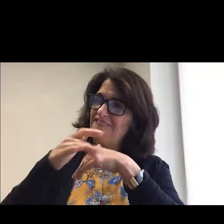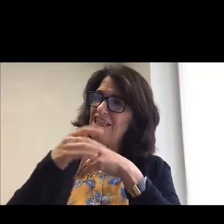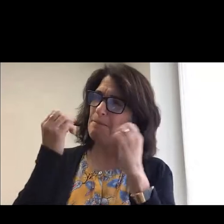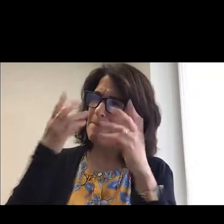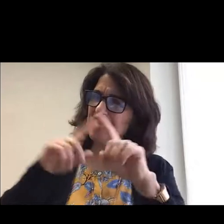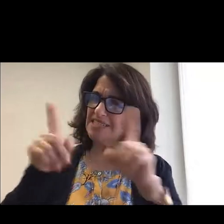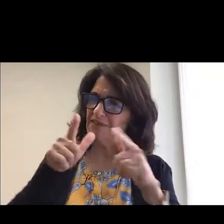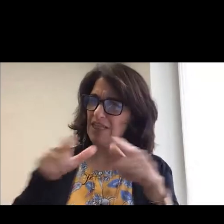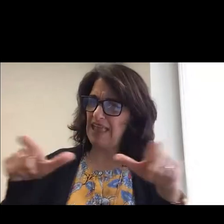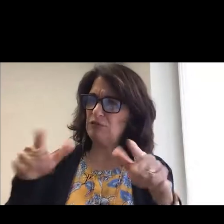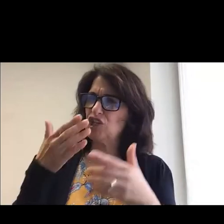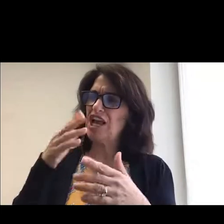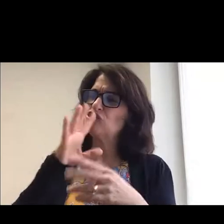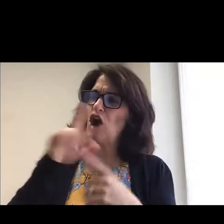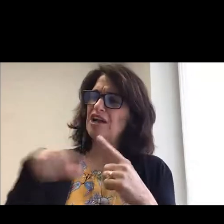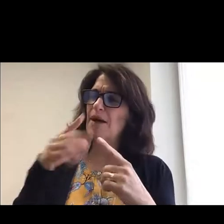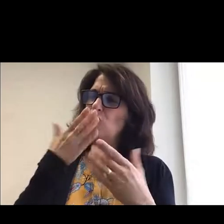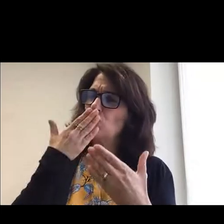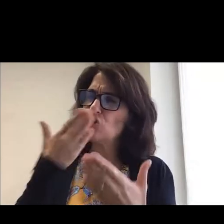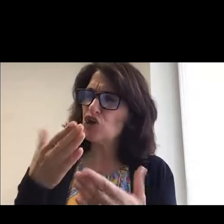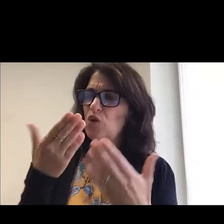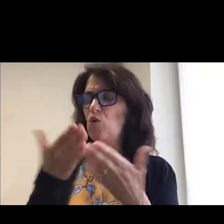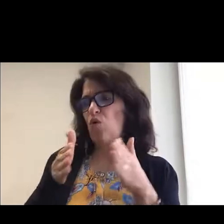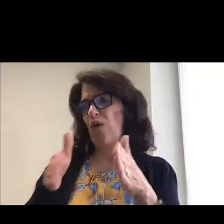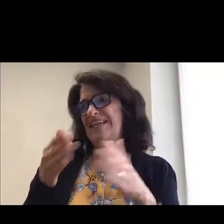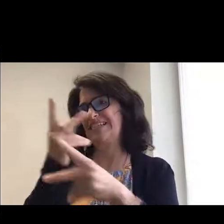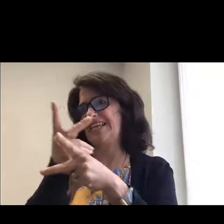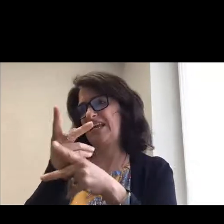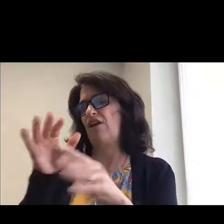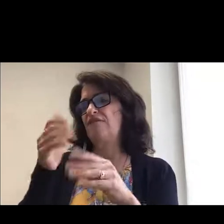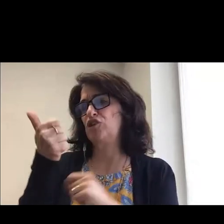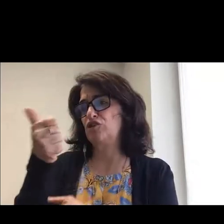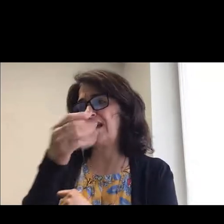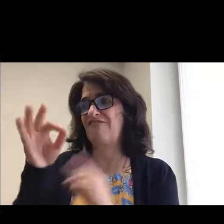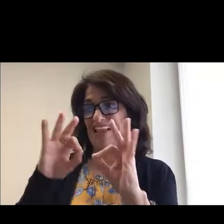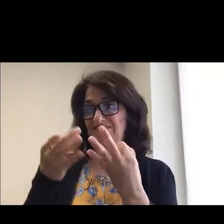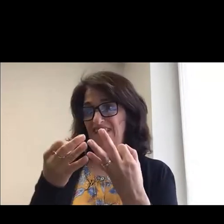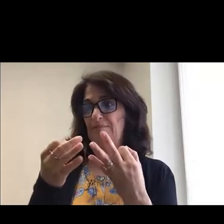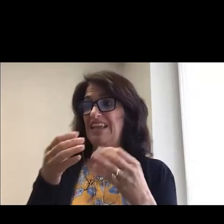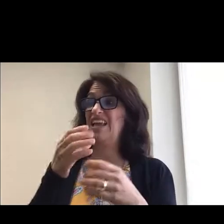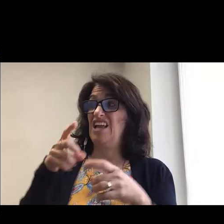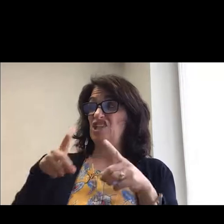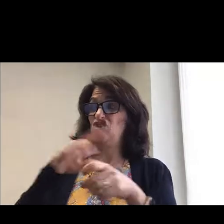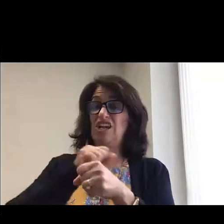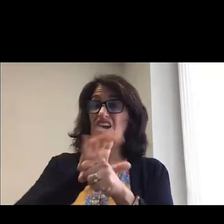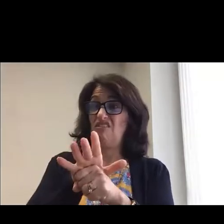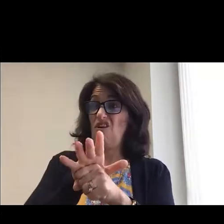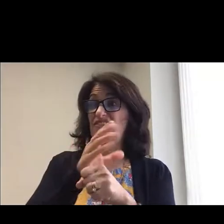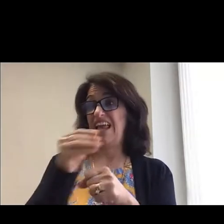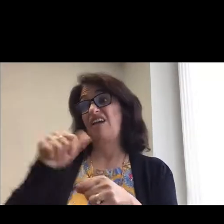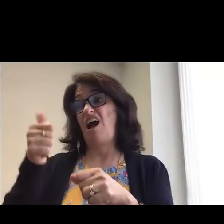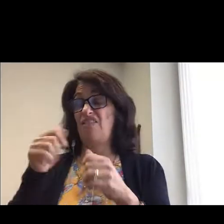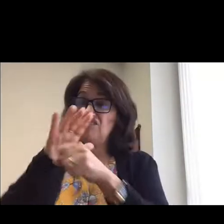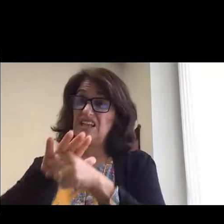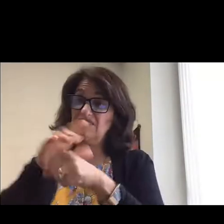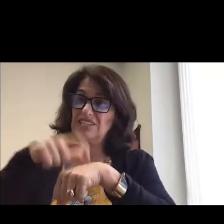yourself and your family during COVID and other stressful times. Some of the resources that we've made available include